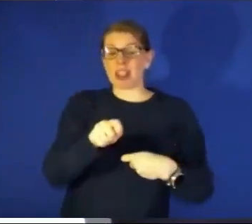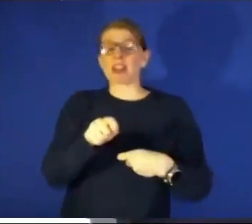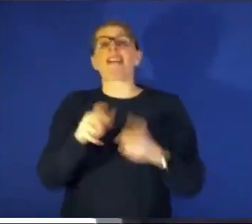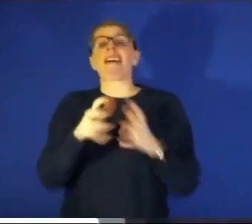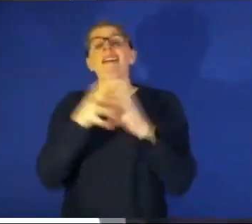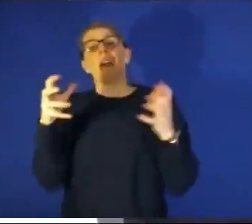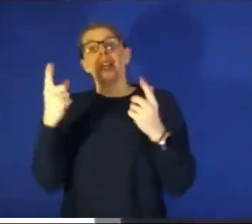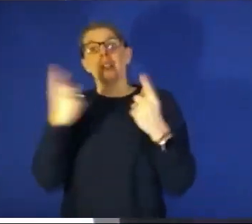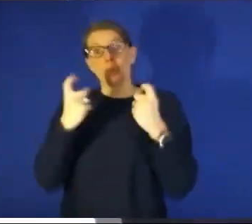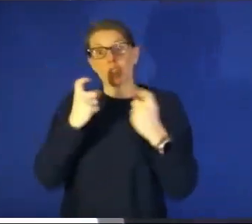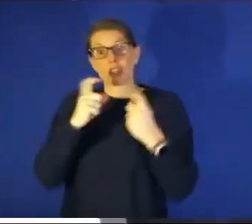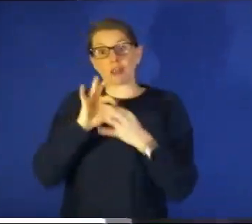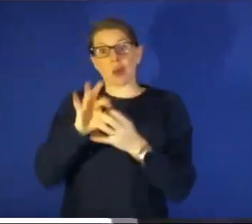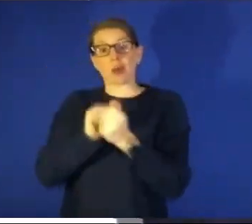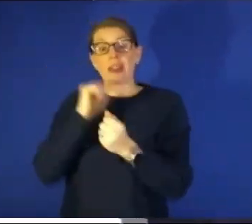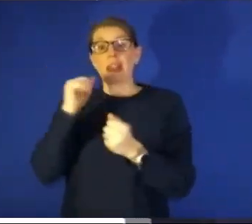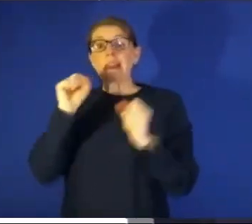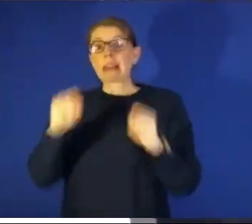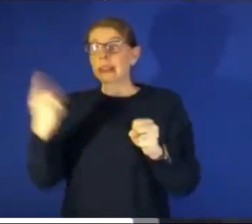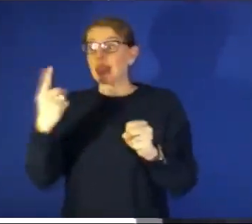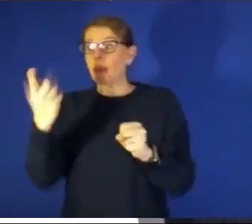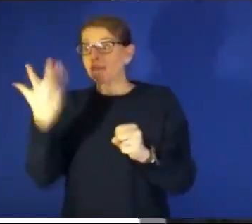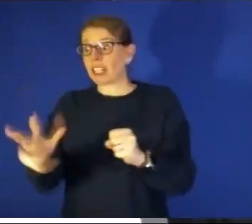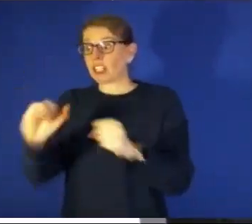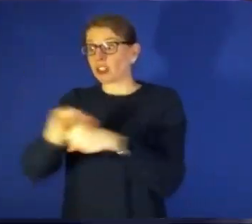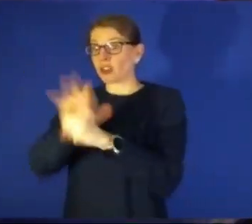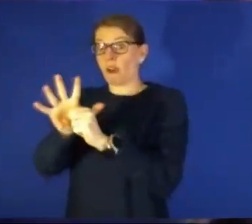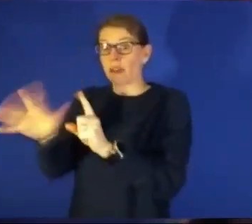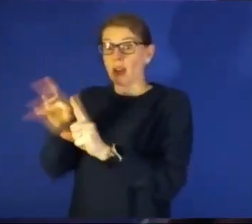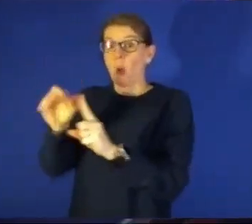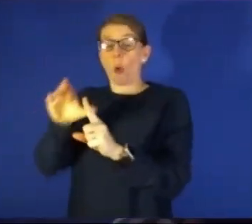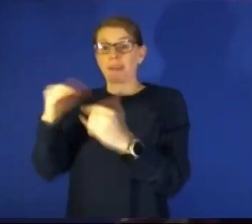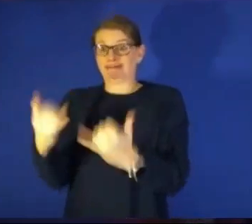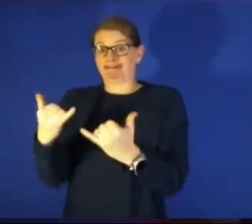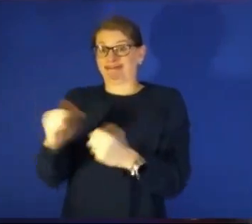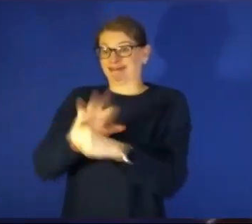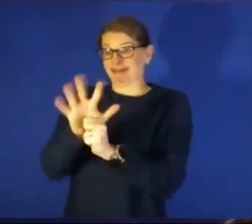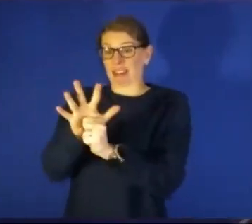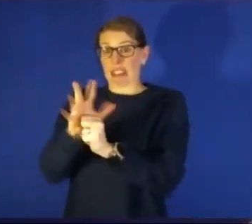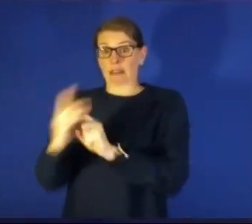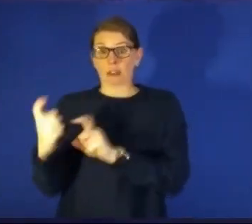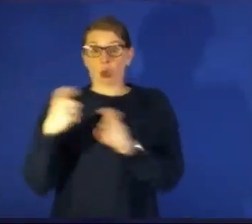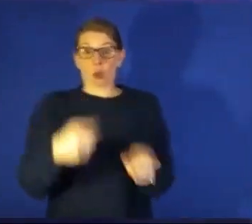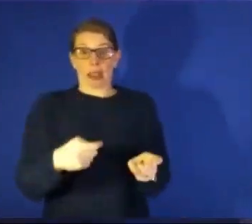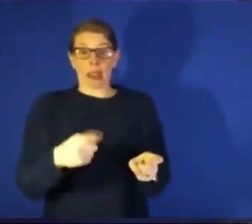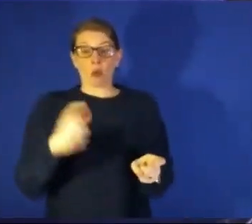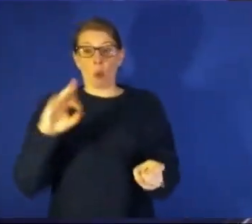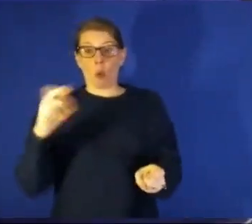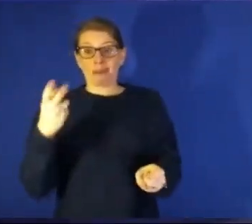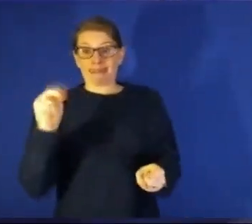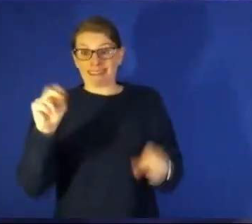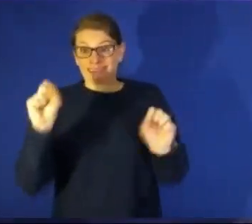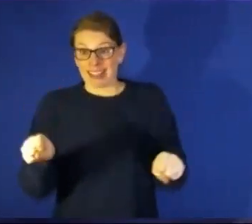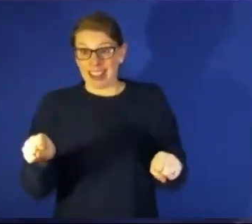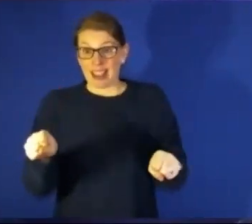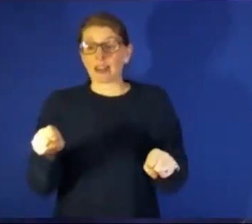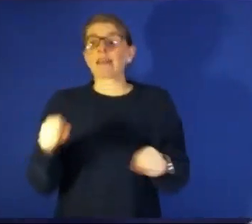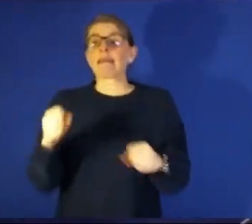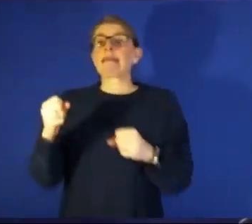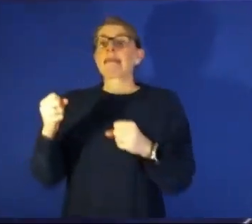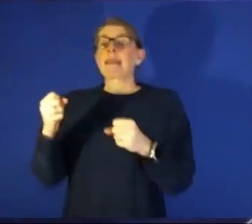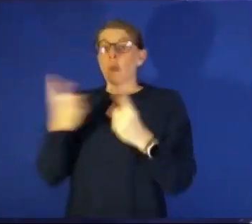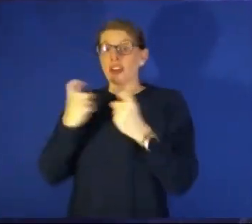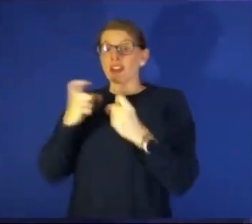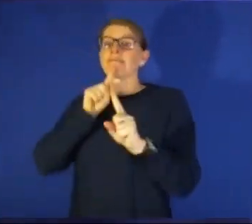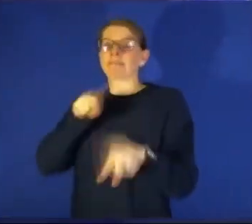about this. Like, can someone who has had or has COVID donate an organ? We'll get the answers to your questions tomorrow on